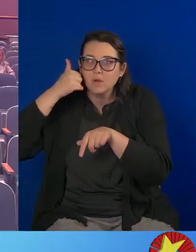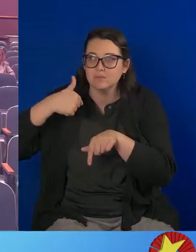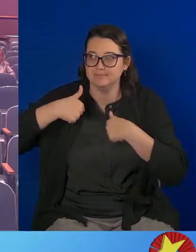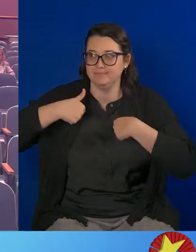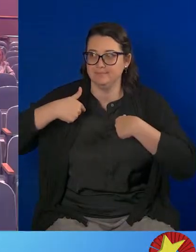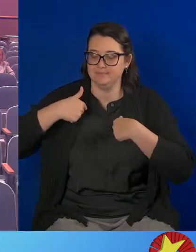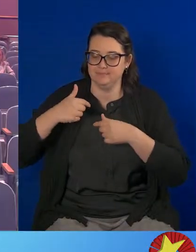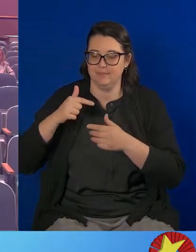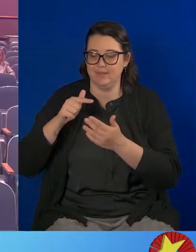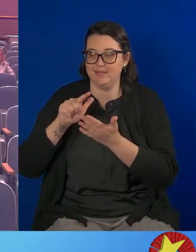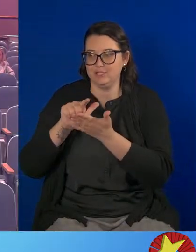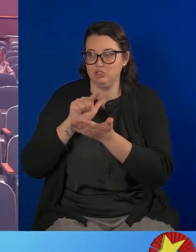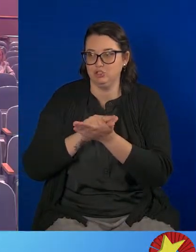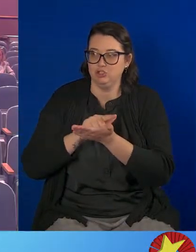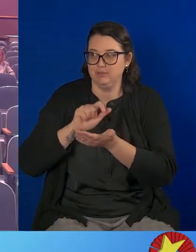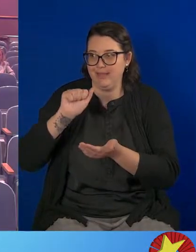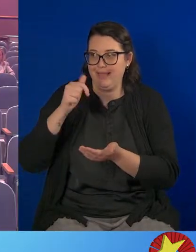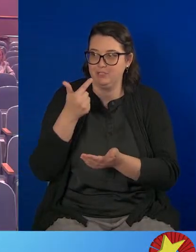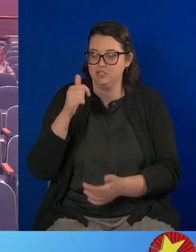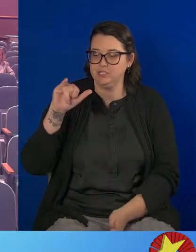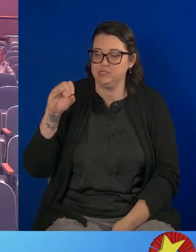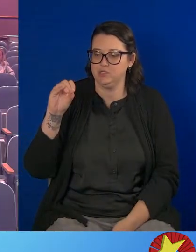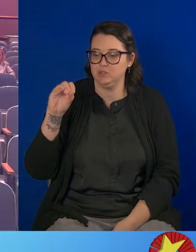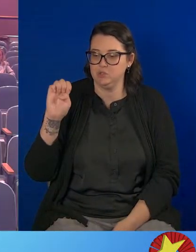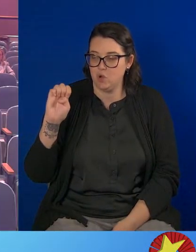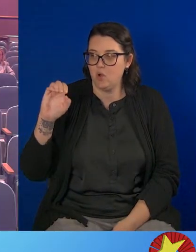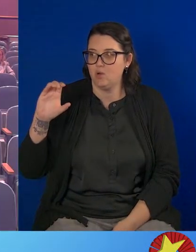Cada. So